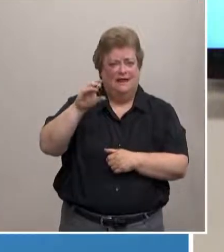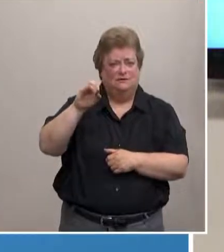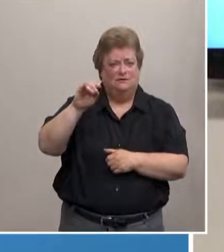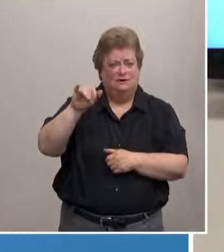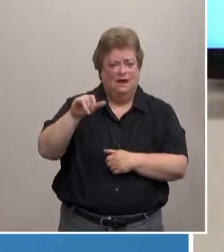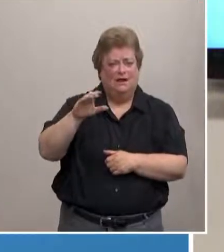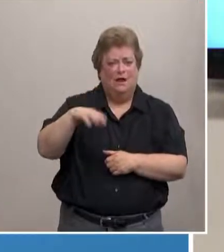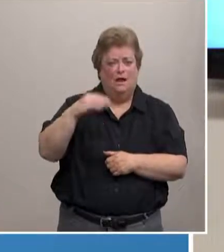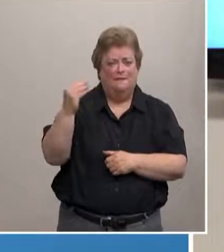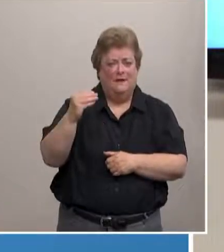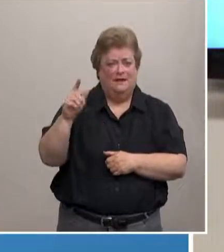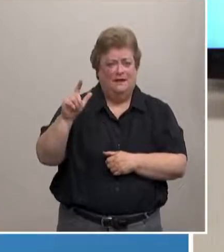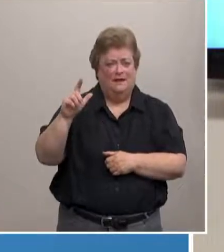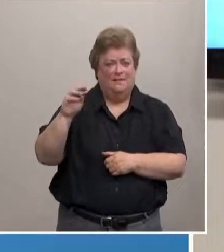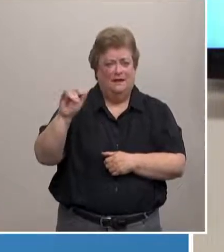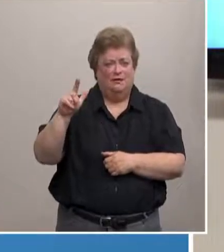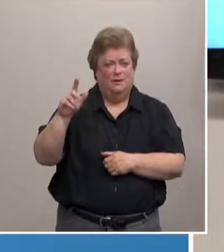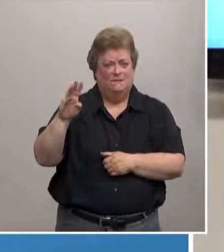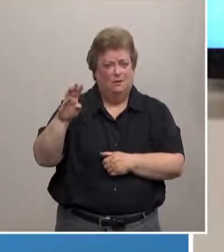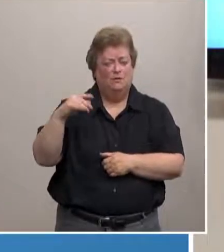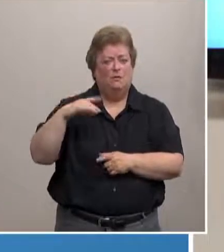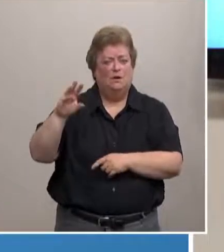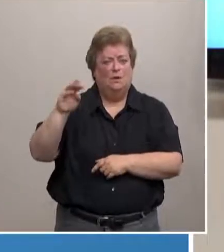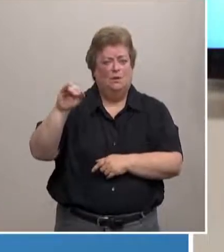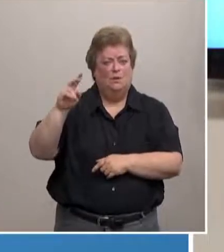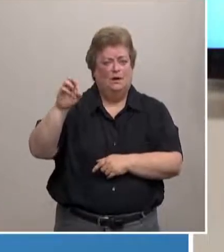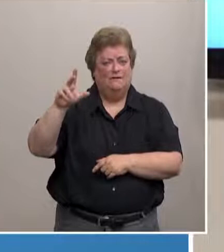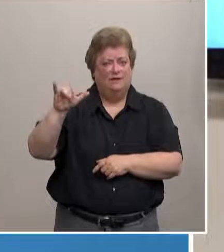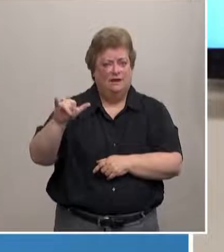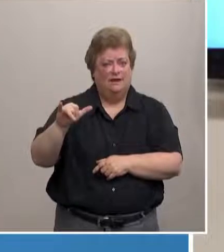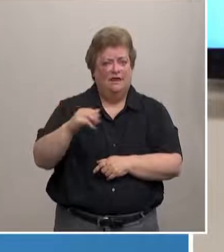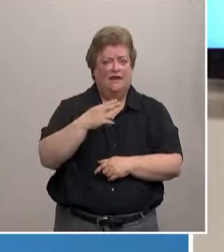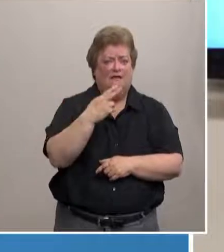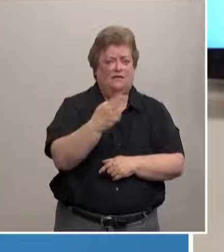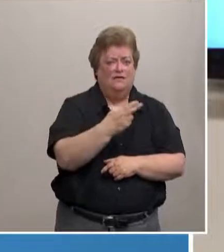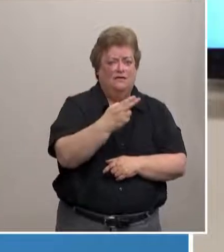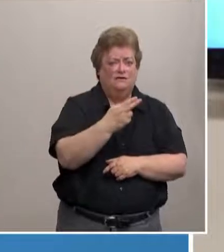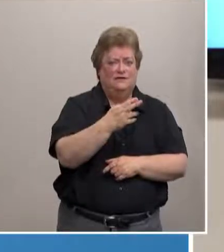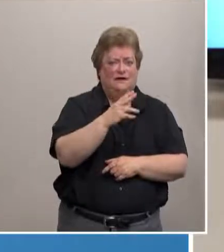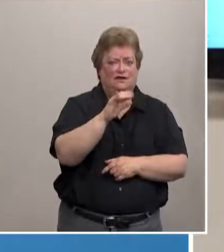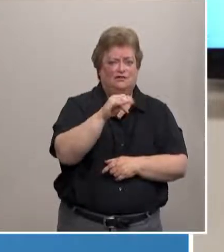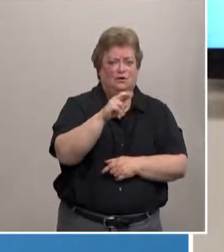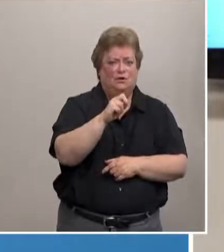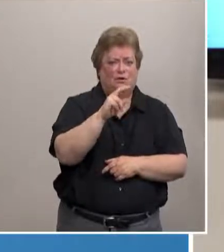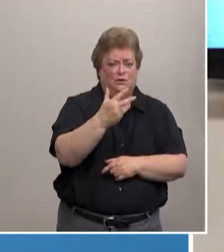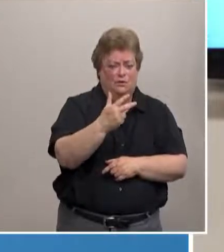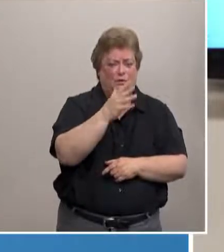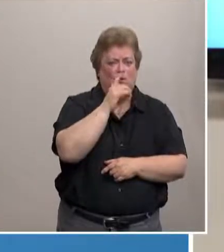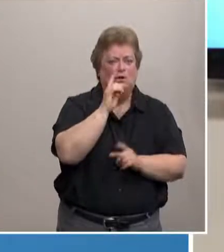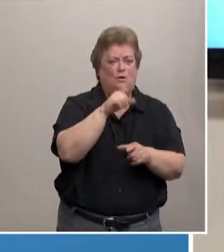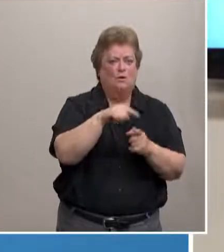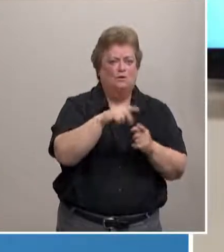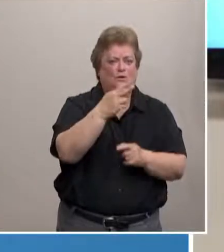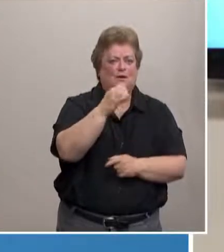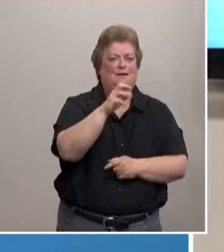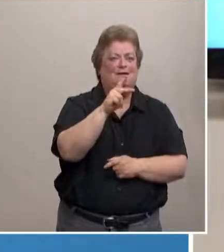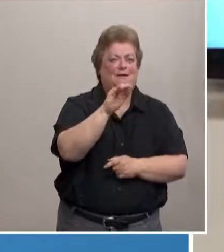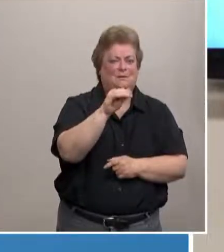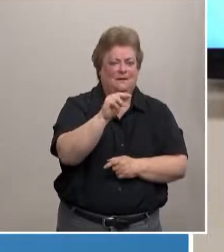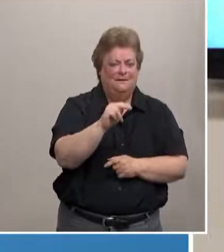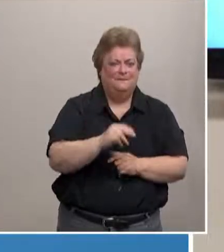May 24th, we will be in Waverly, and on Thursday, June 3rd, we will be hosting a clinic in Hickman.